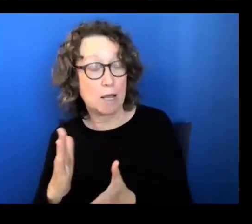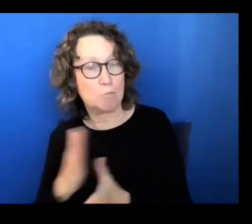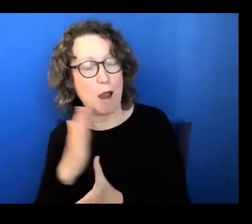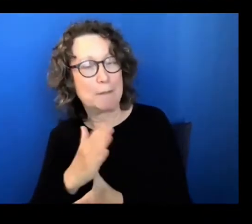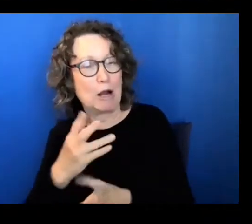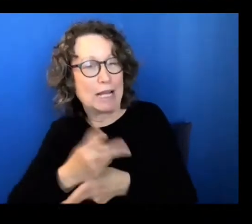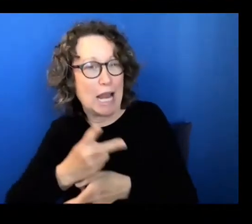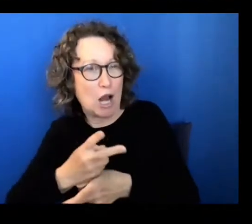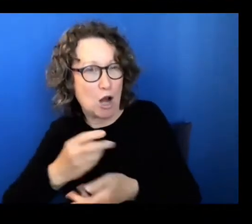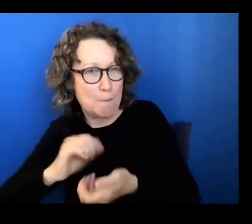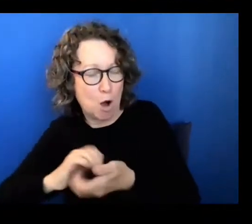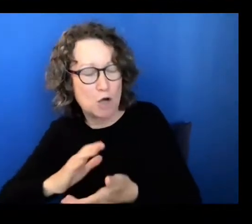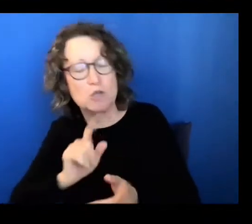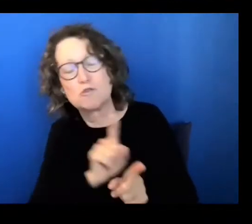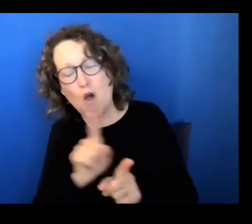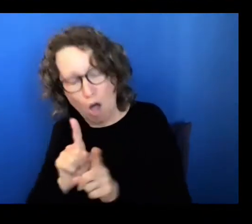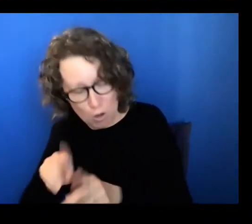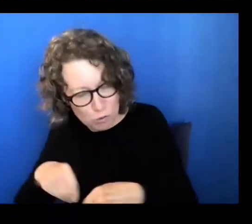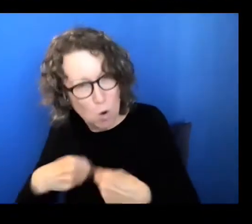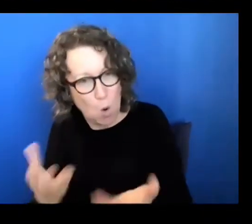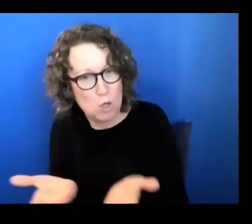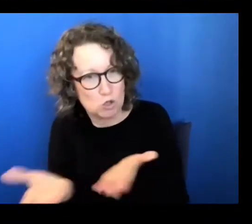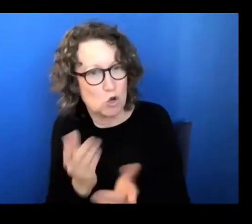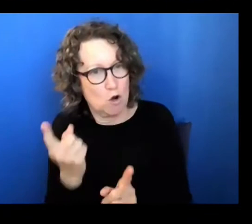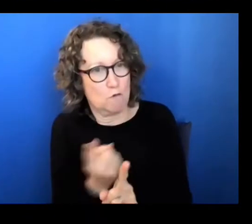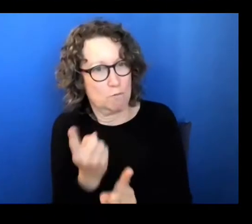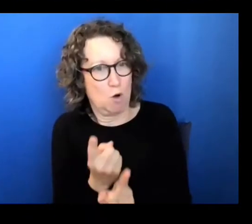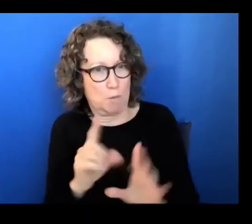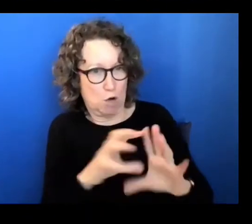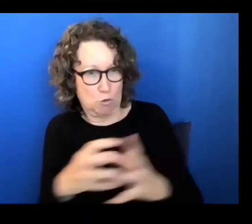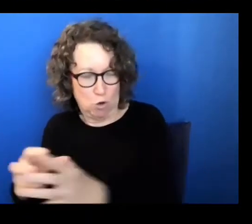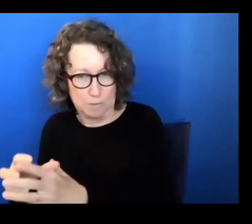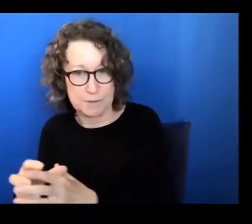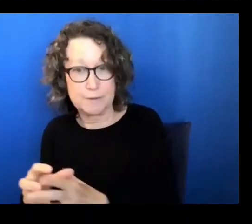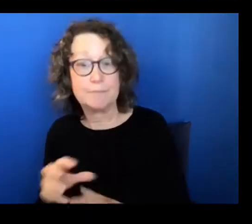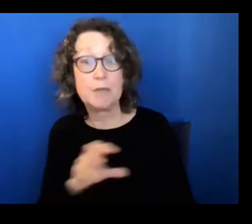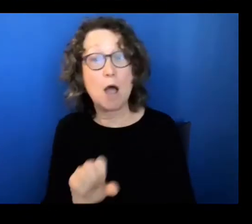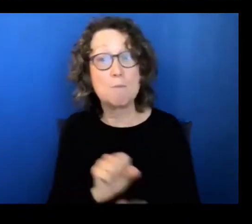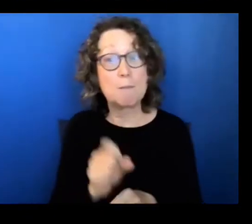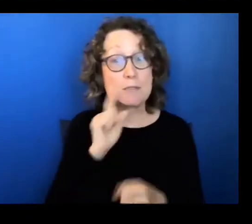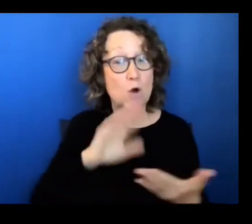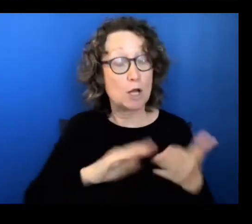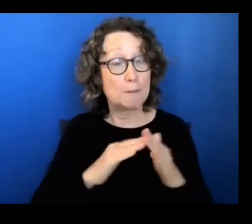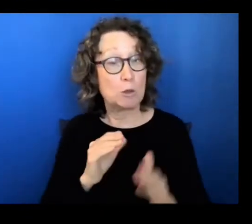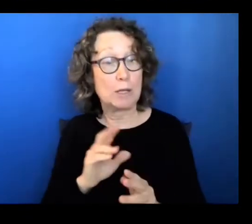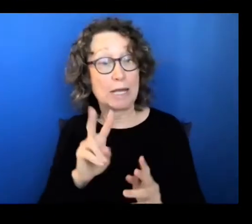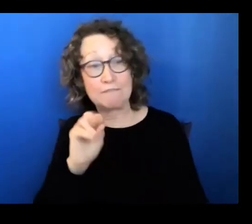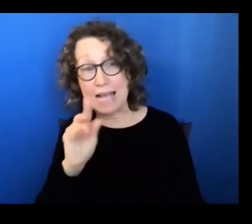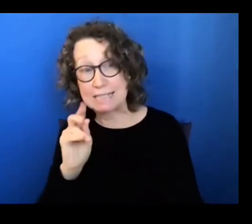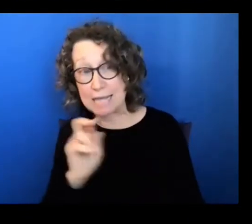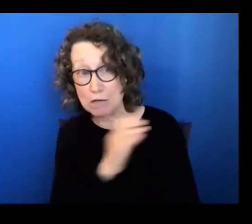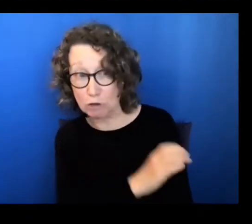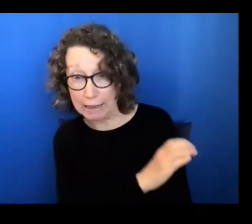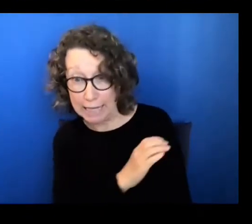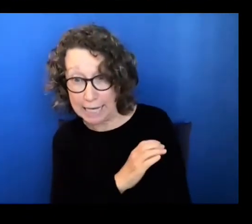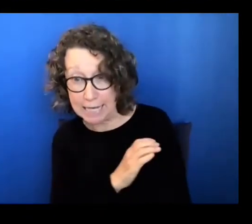to serve all eligible groups. And our appointments for the community vaccination clinics